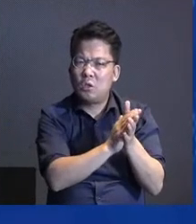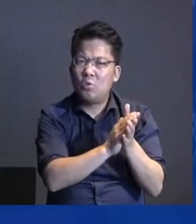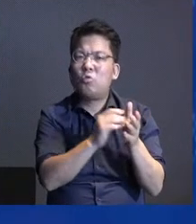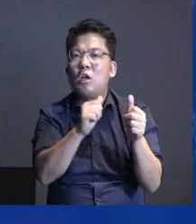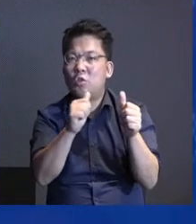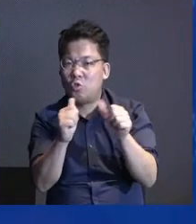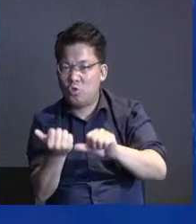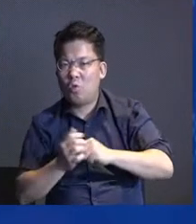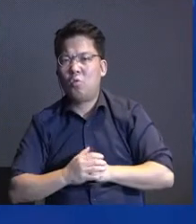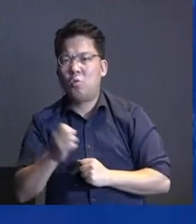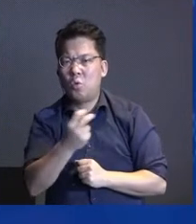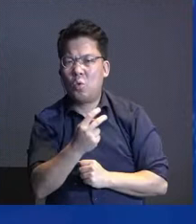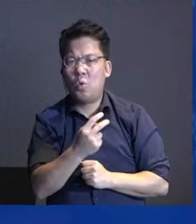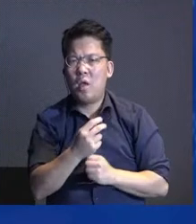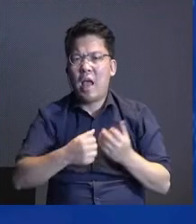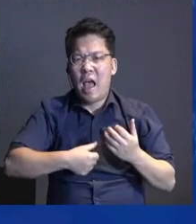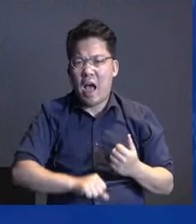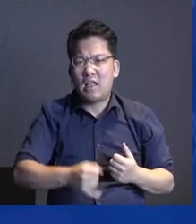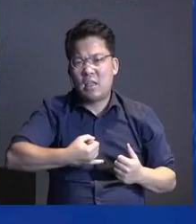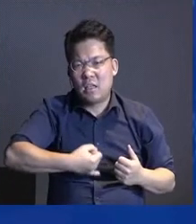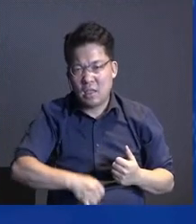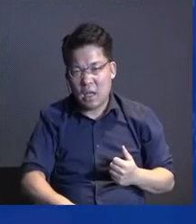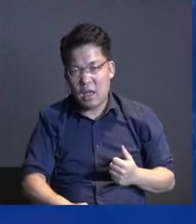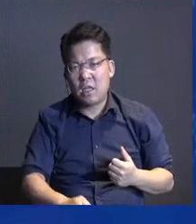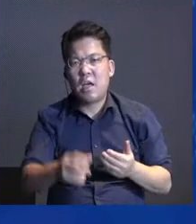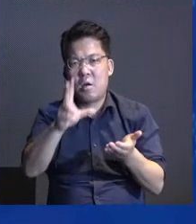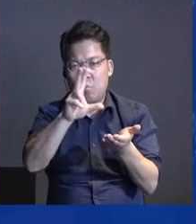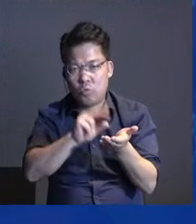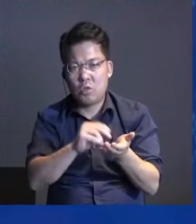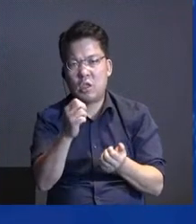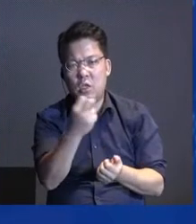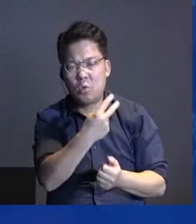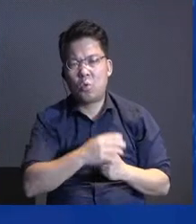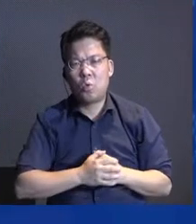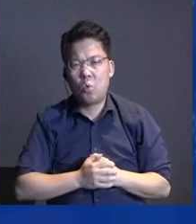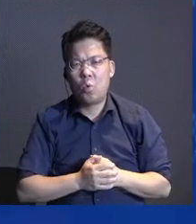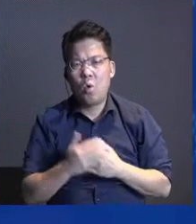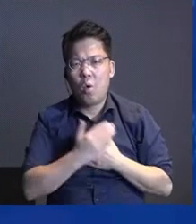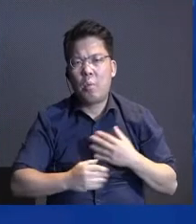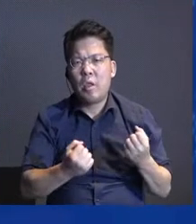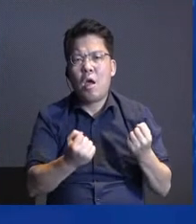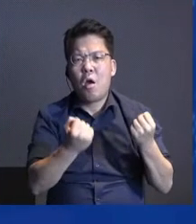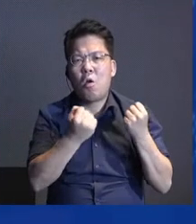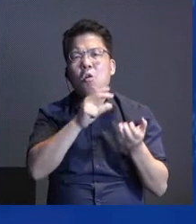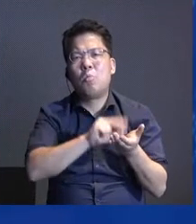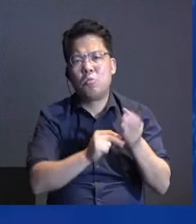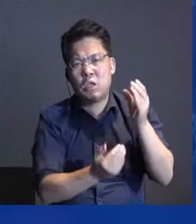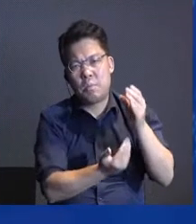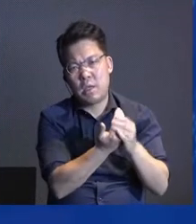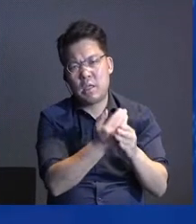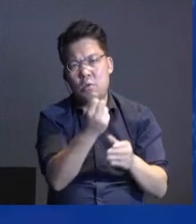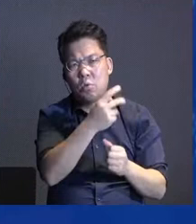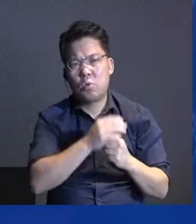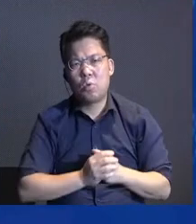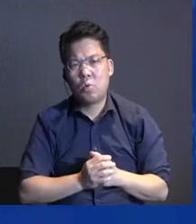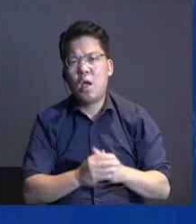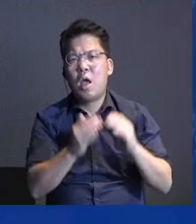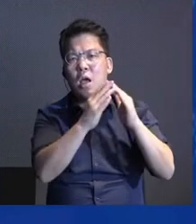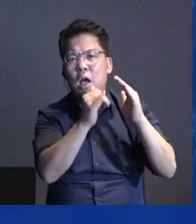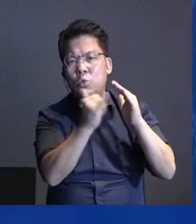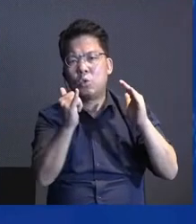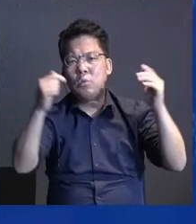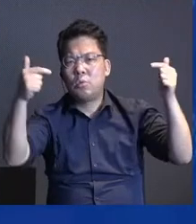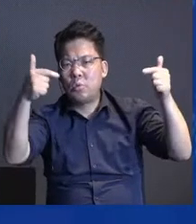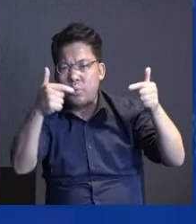is increasing due to the nuclear family. There is growing concern that they